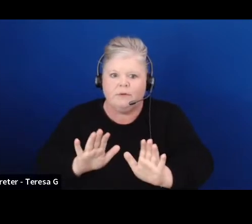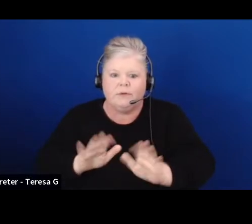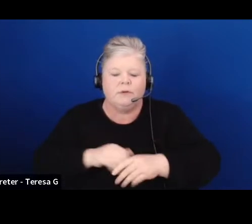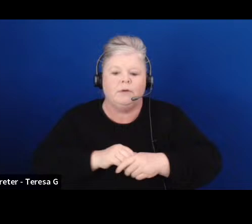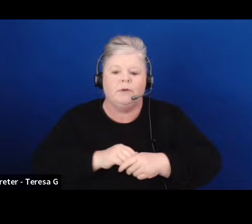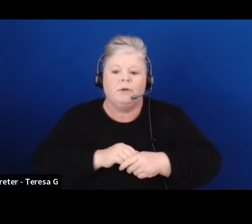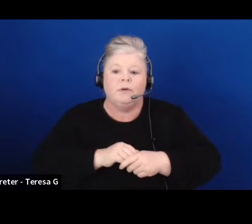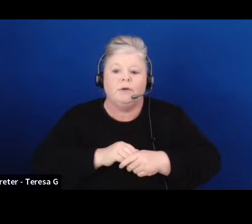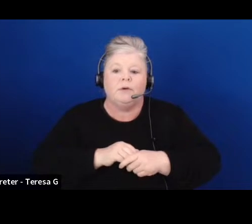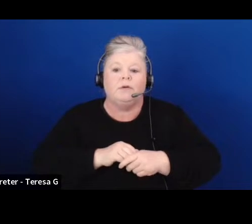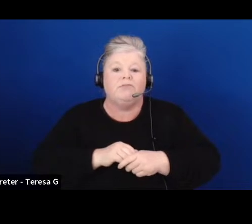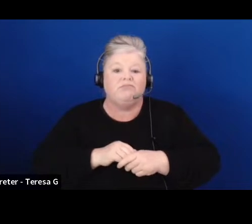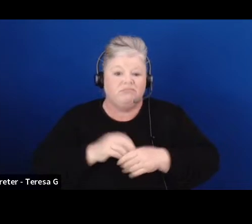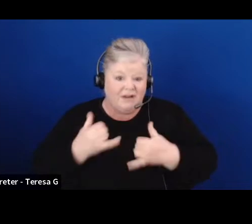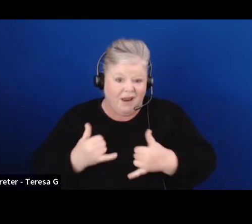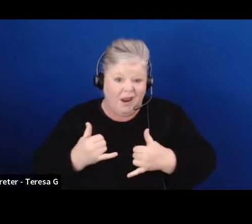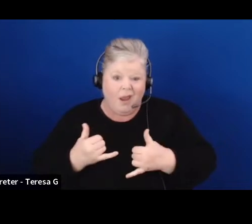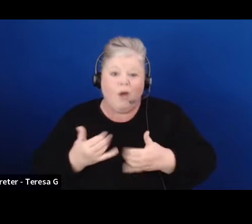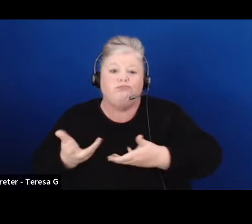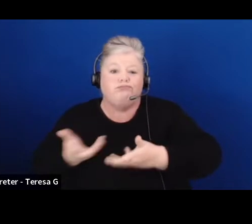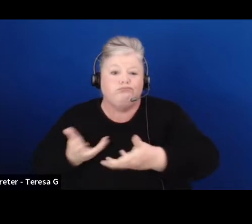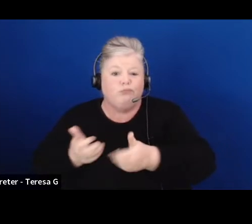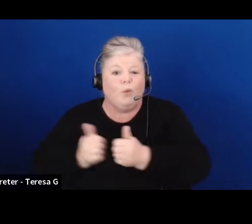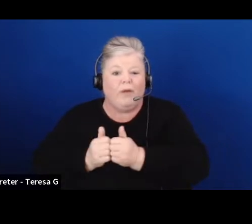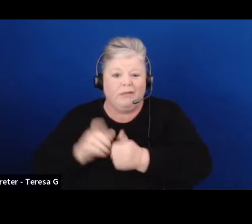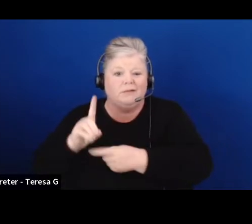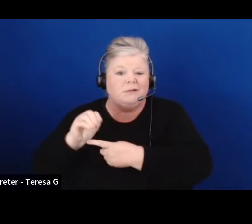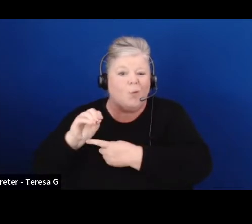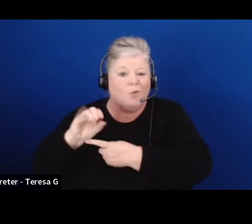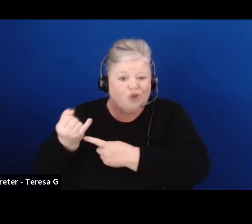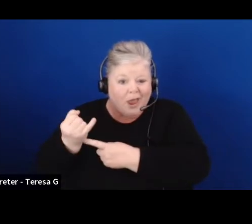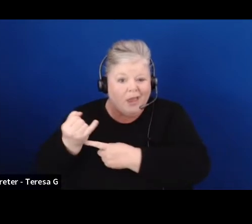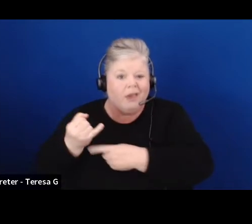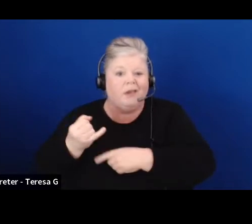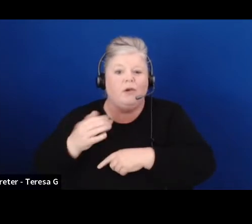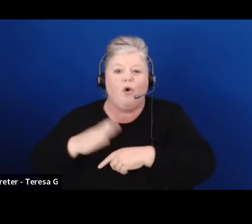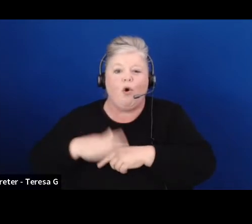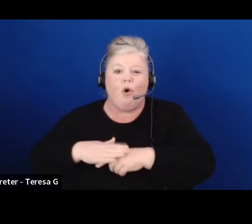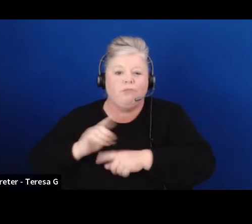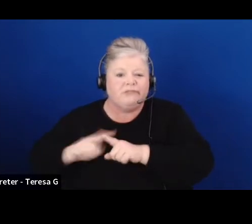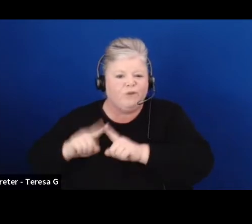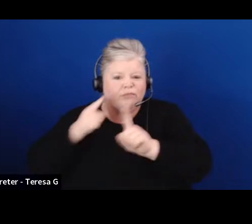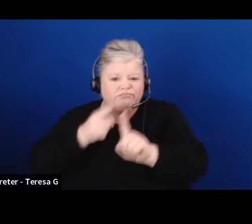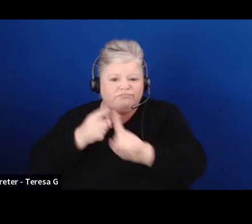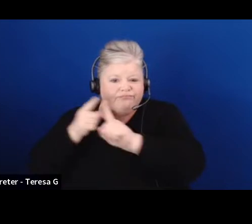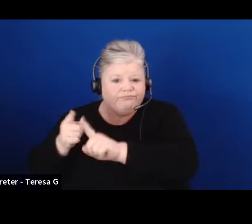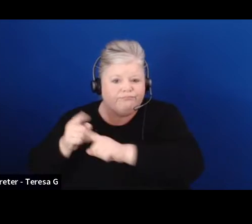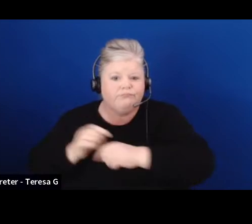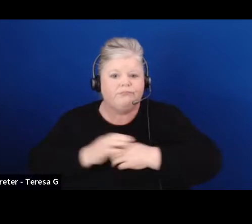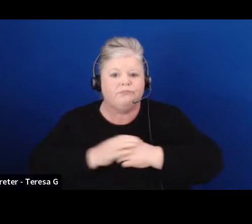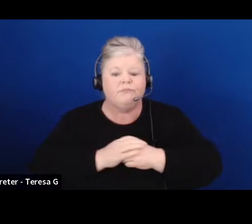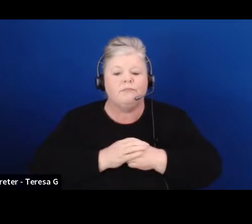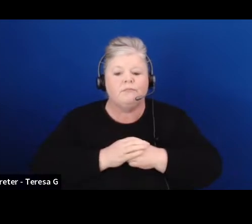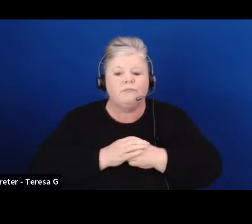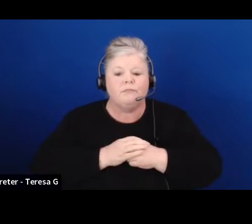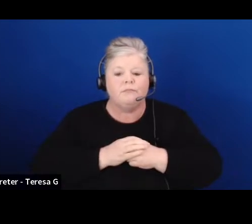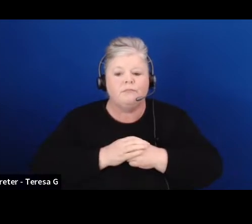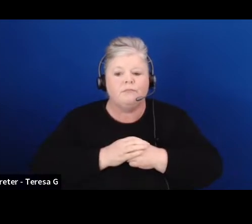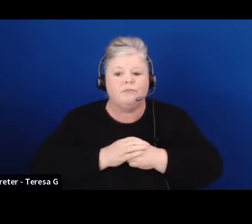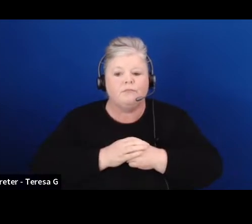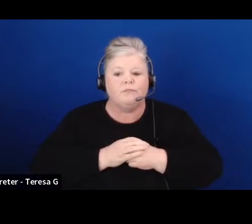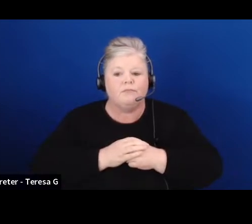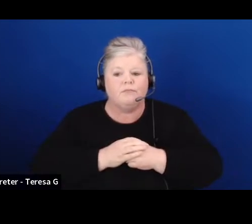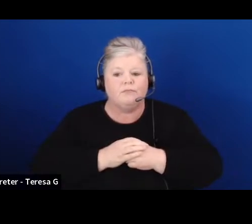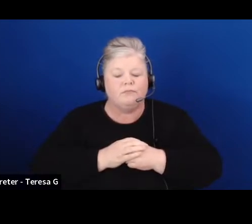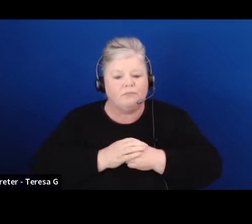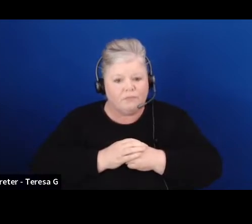We're starting to work with the Department of Justice on an initiative to see how we